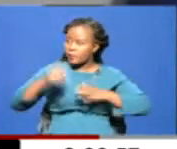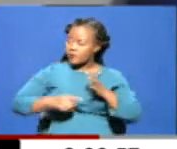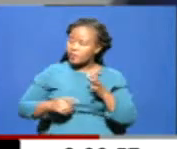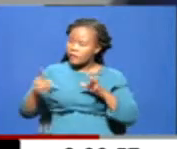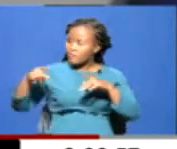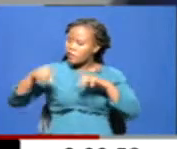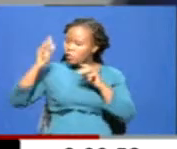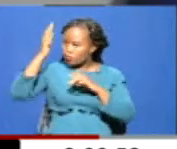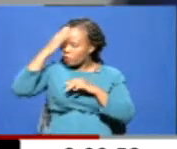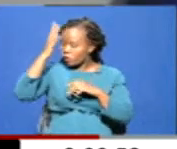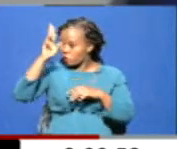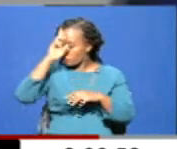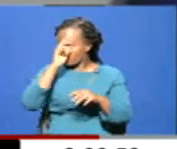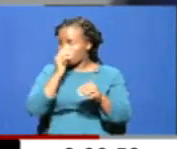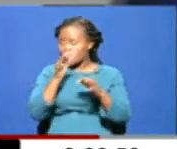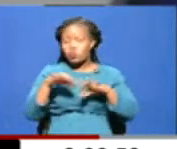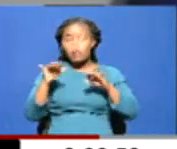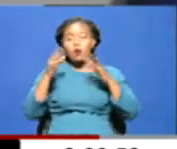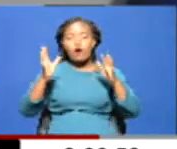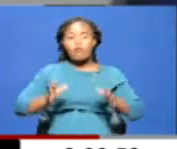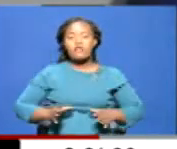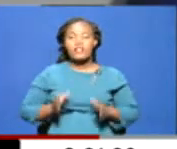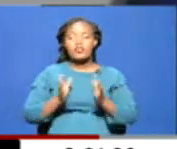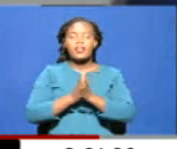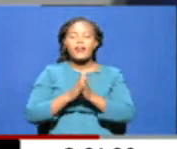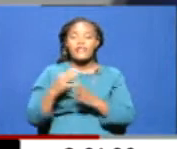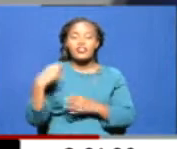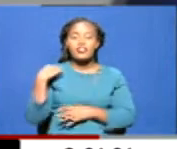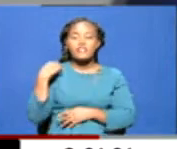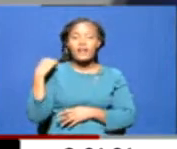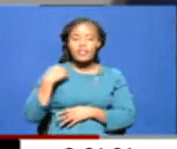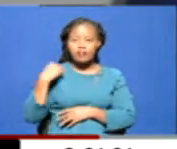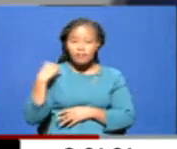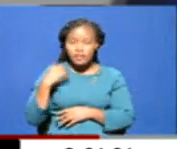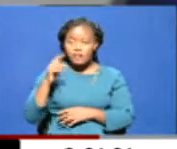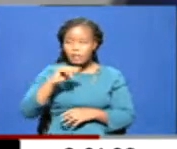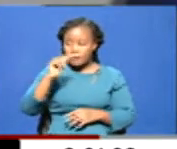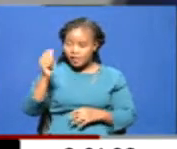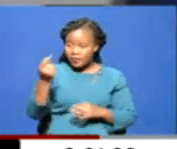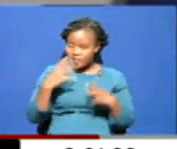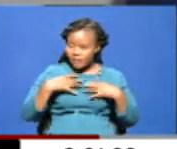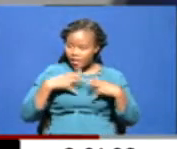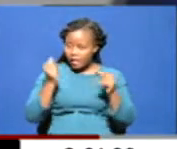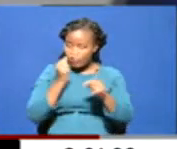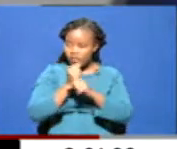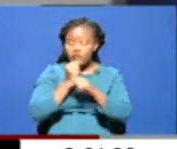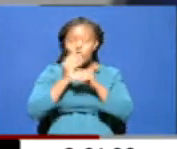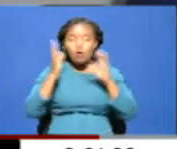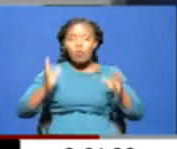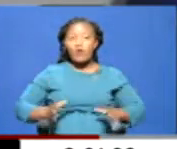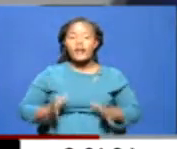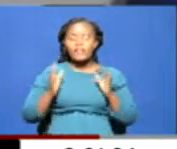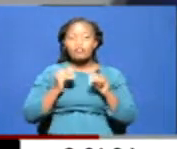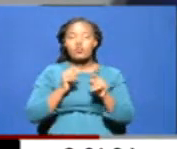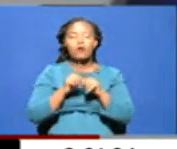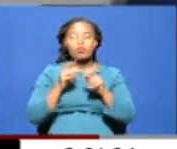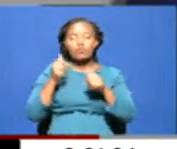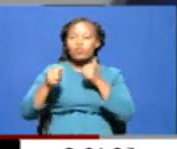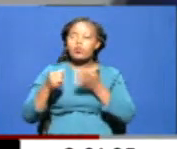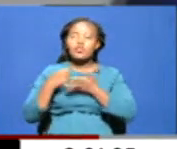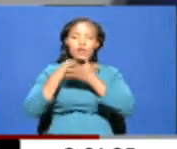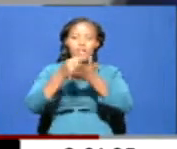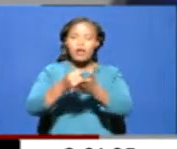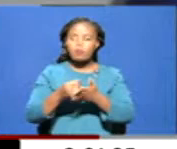police officers backed by sacrifices made by Kenya's gallant health workers have helped forestall a